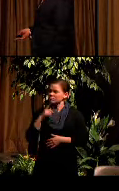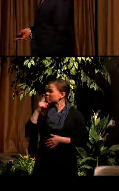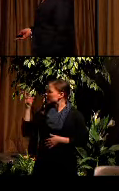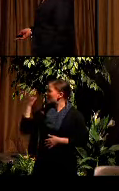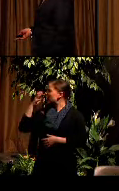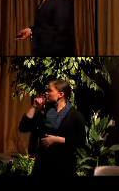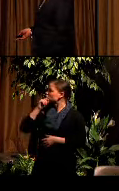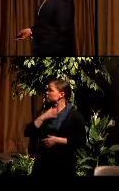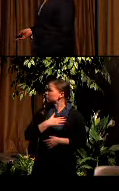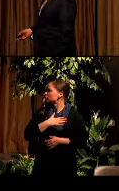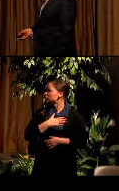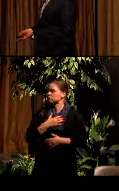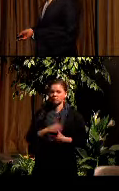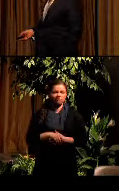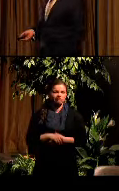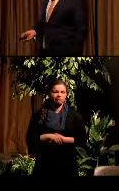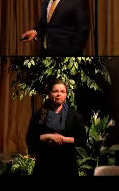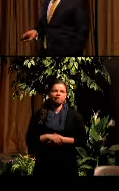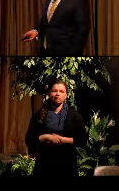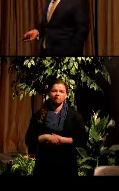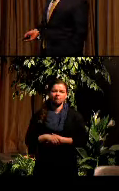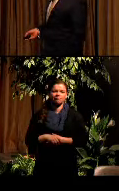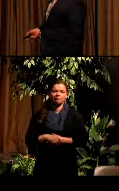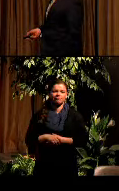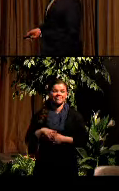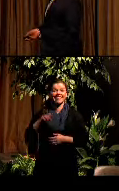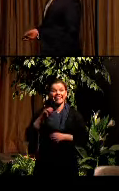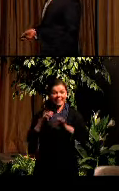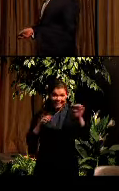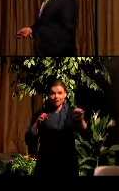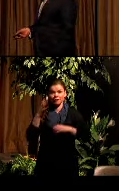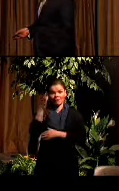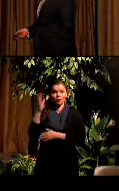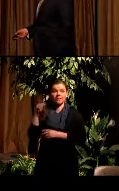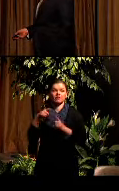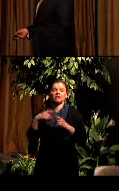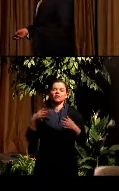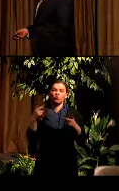60%. In eastern forests, it's a little worse.